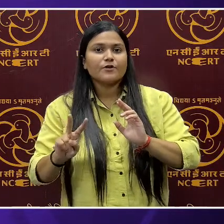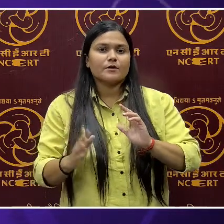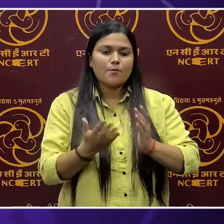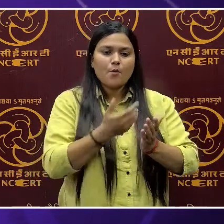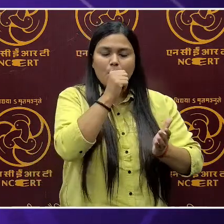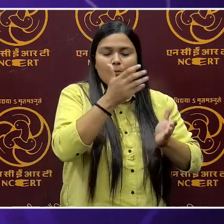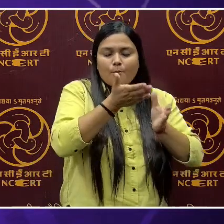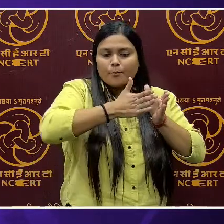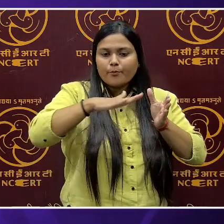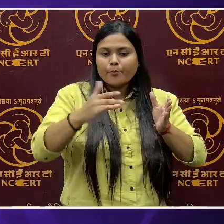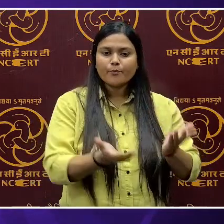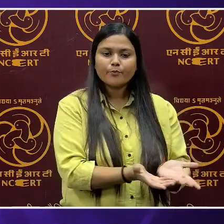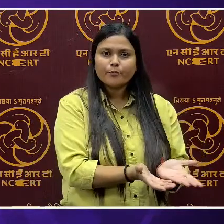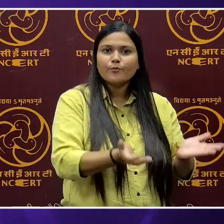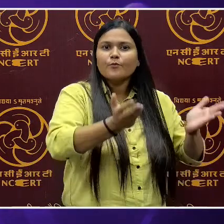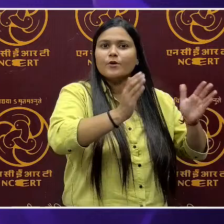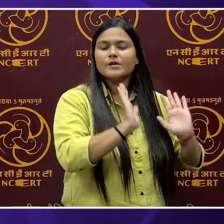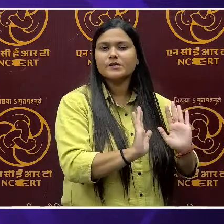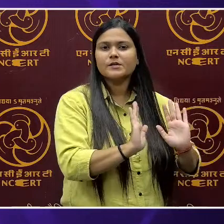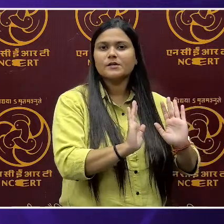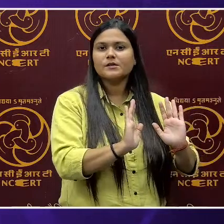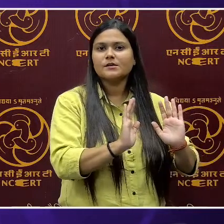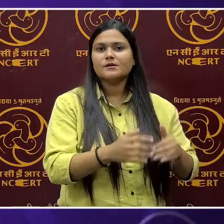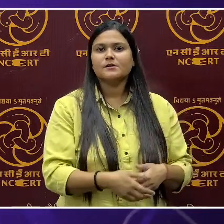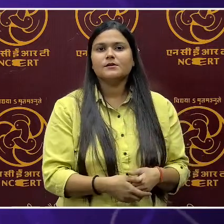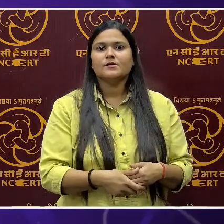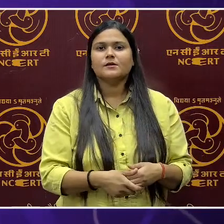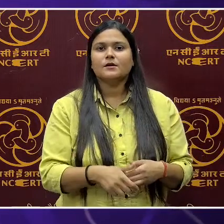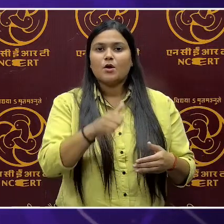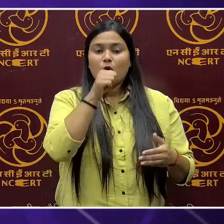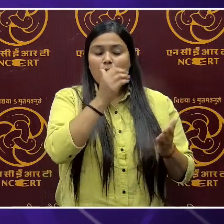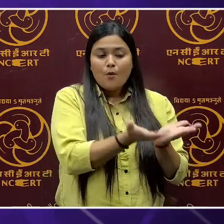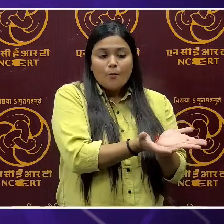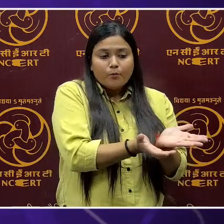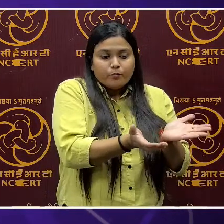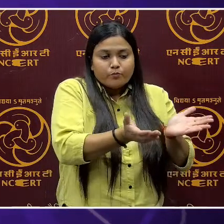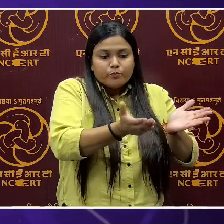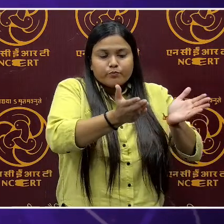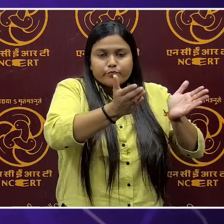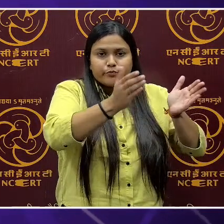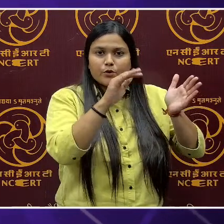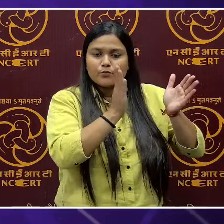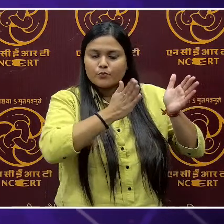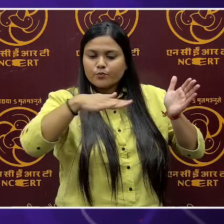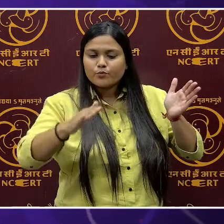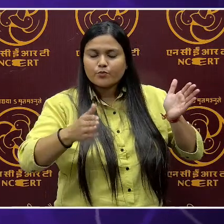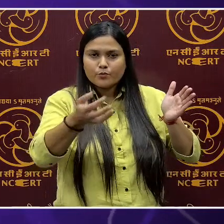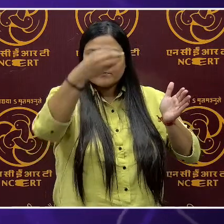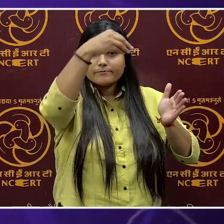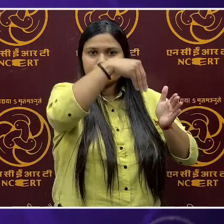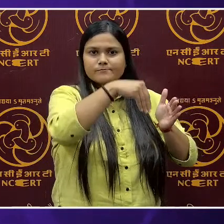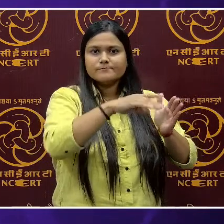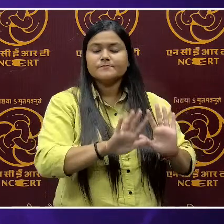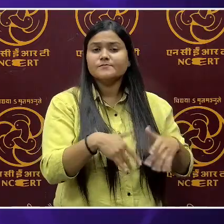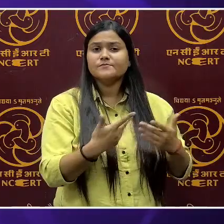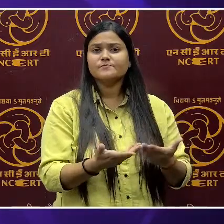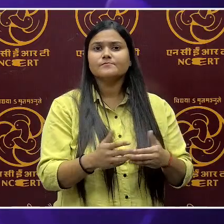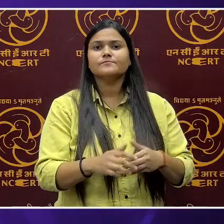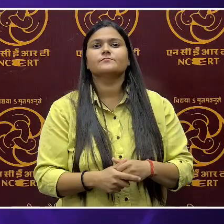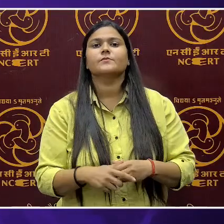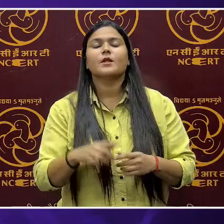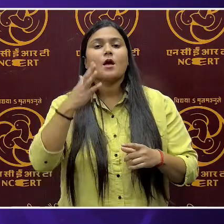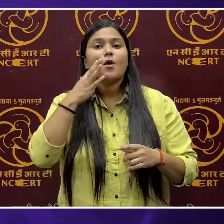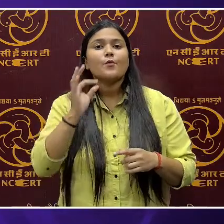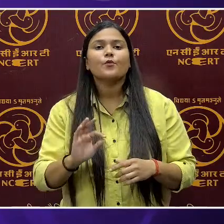been solved. We are talking about water tanks. So water conservation is